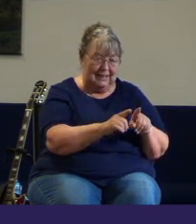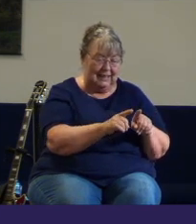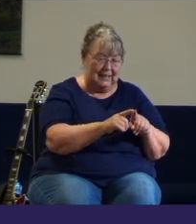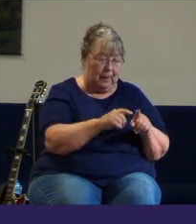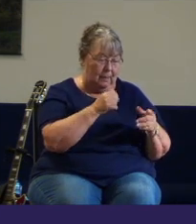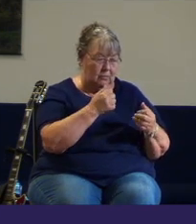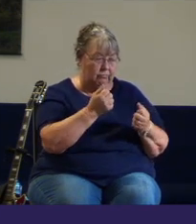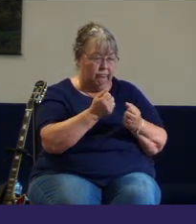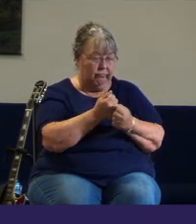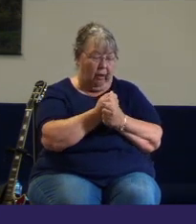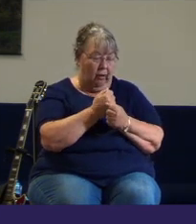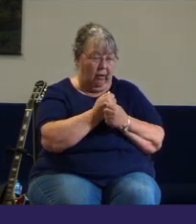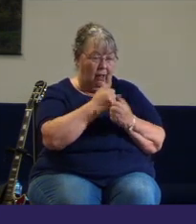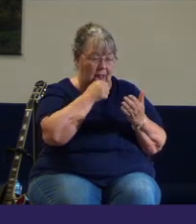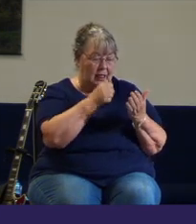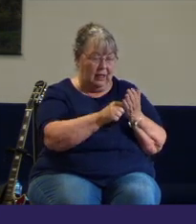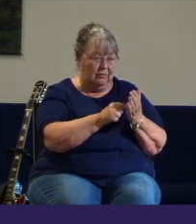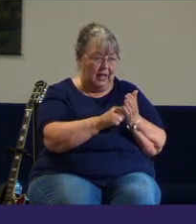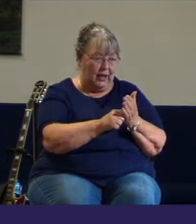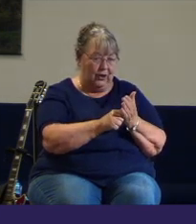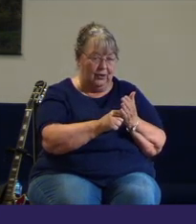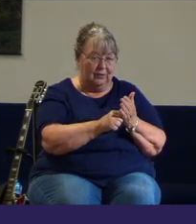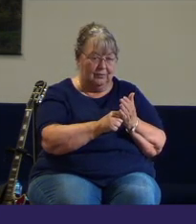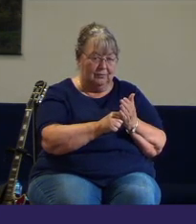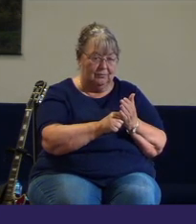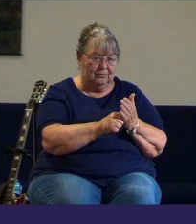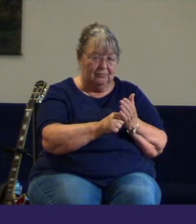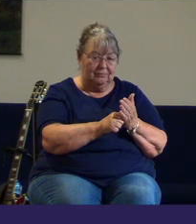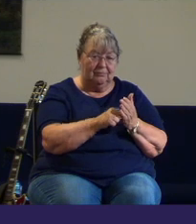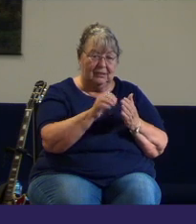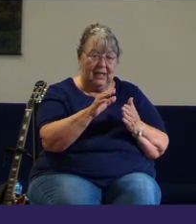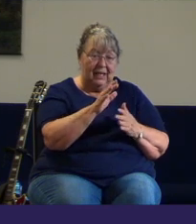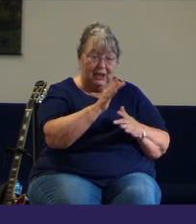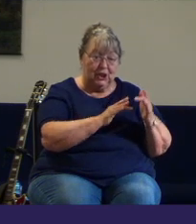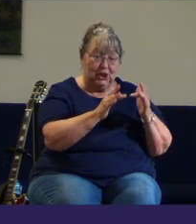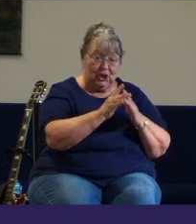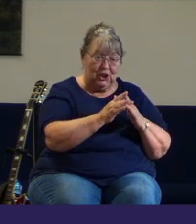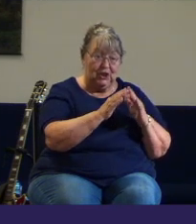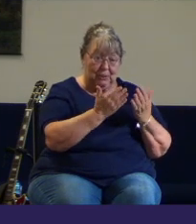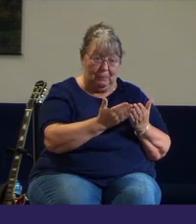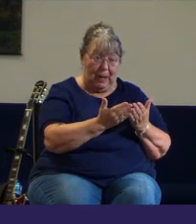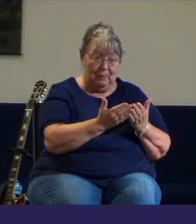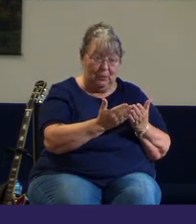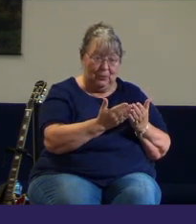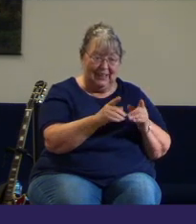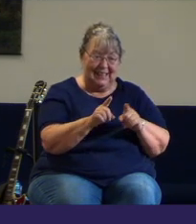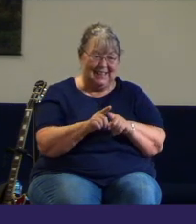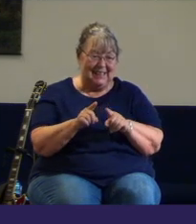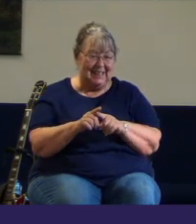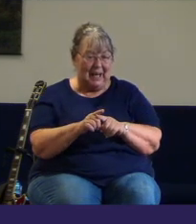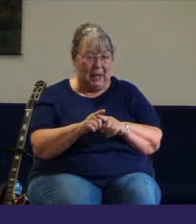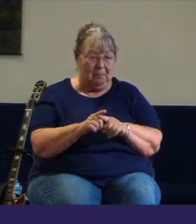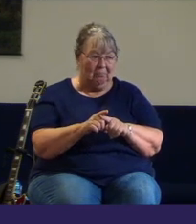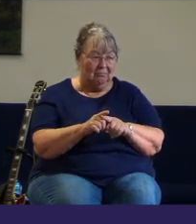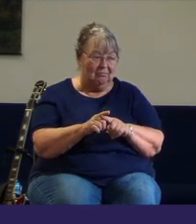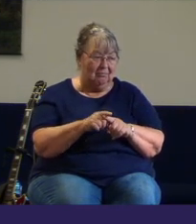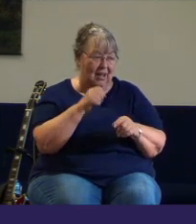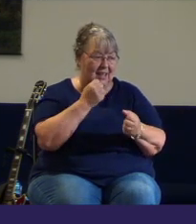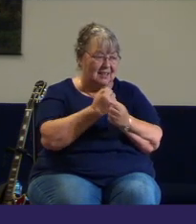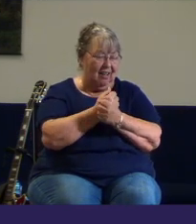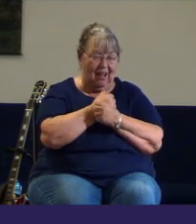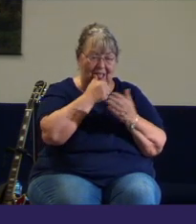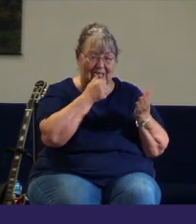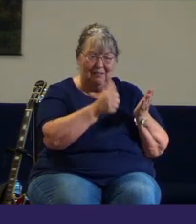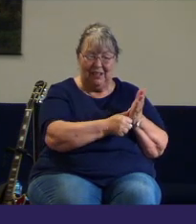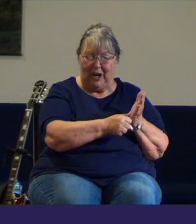that reminds me of someone who loves me, gave his life for me, and also guides and directs my life and how I live. Be in his word. Listen to